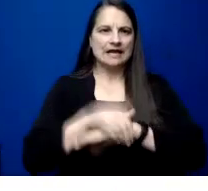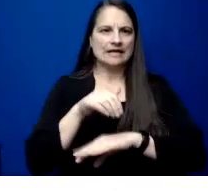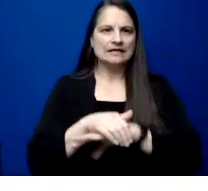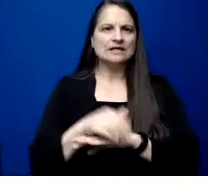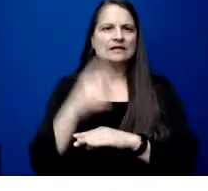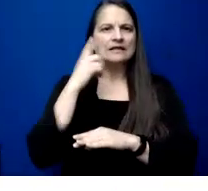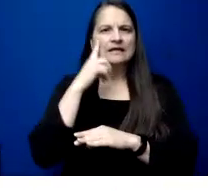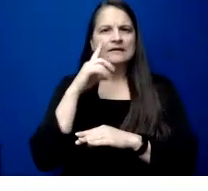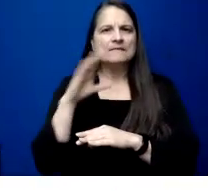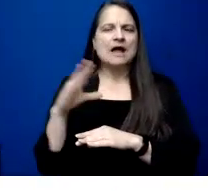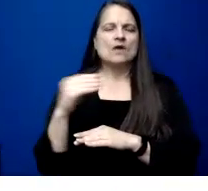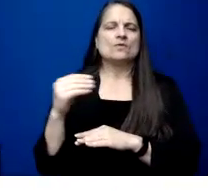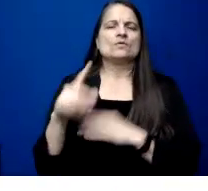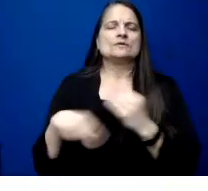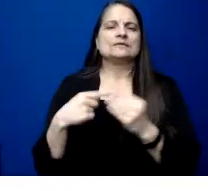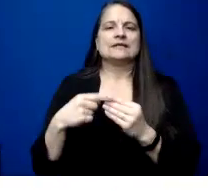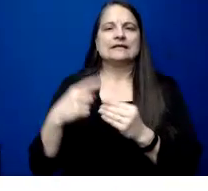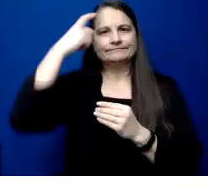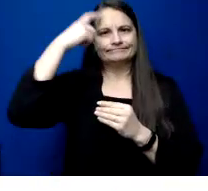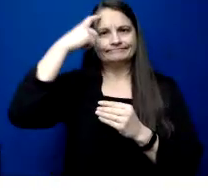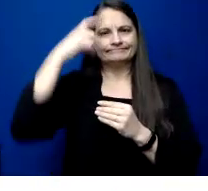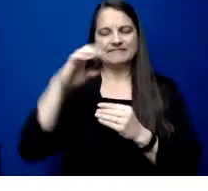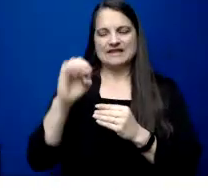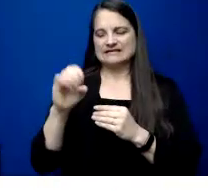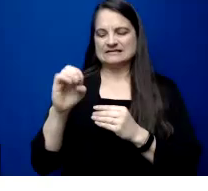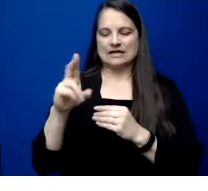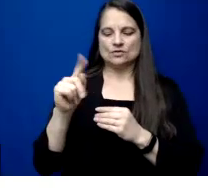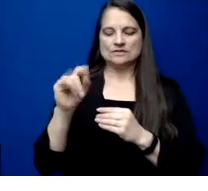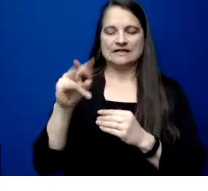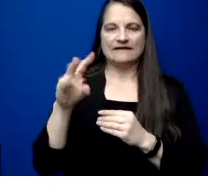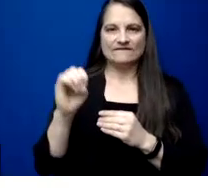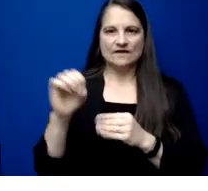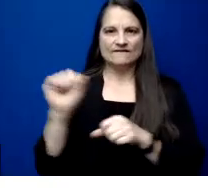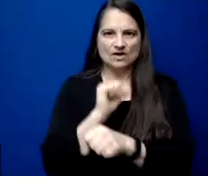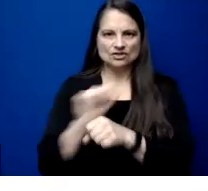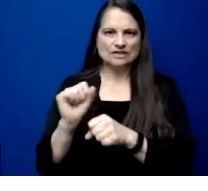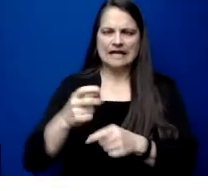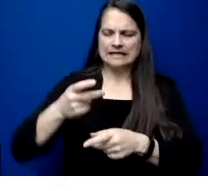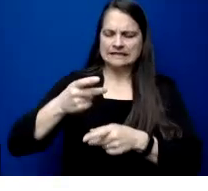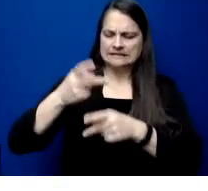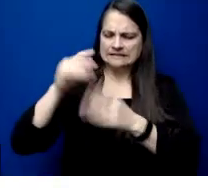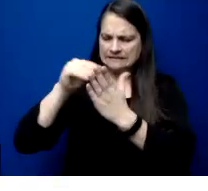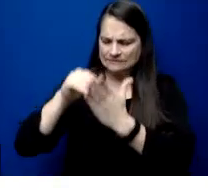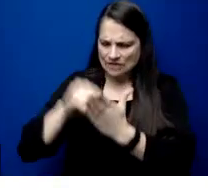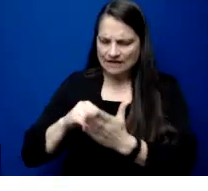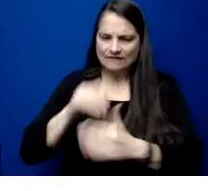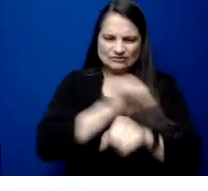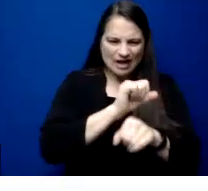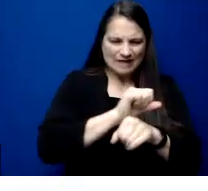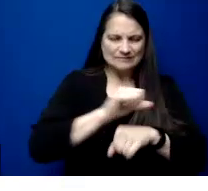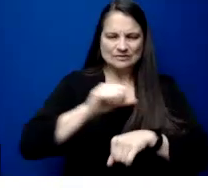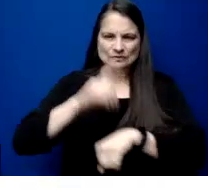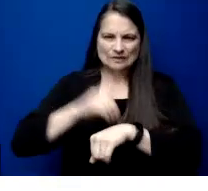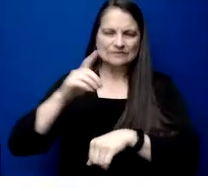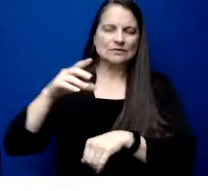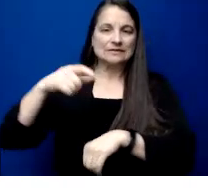function. That's anything that our brain needs to do, like keeping track of jobs or tasks or time. This slide has